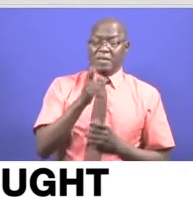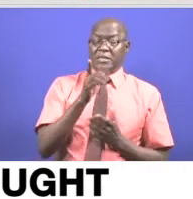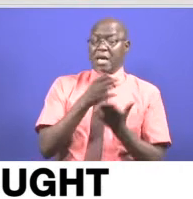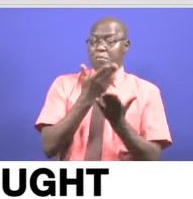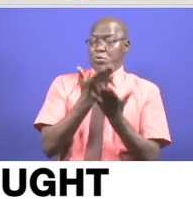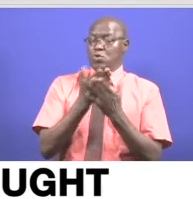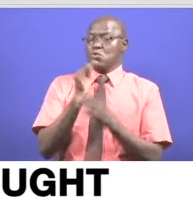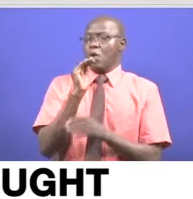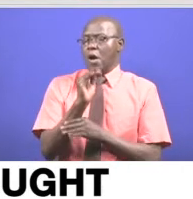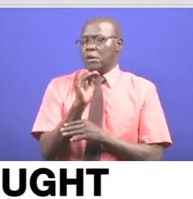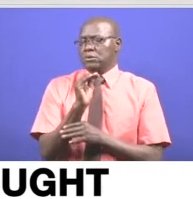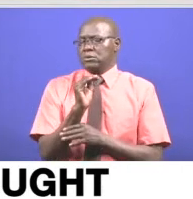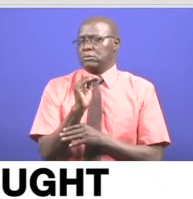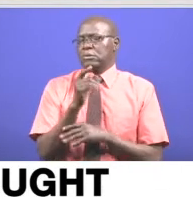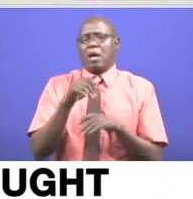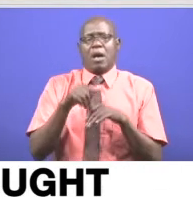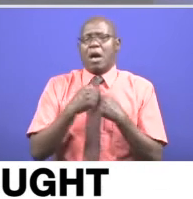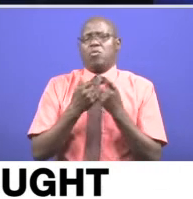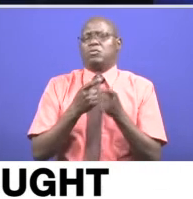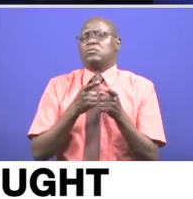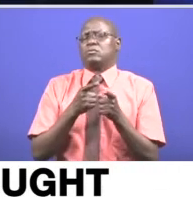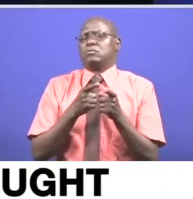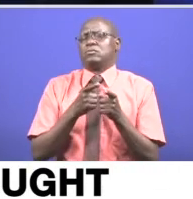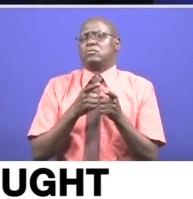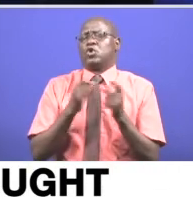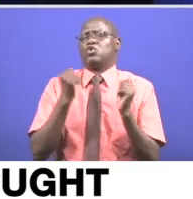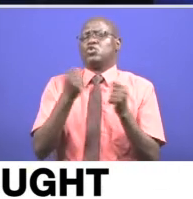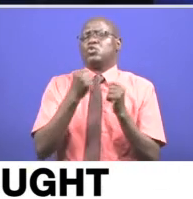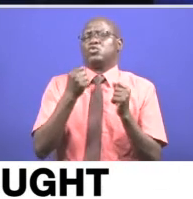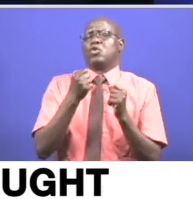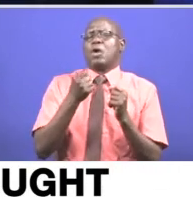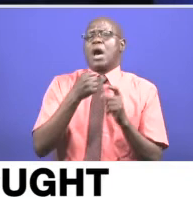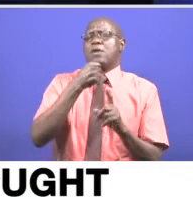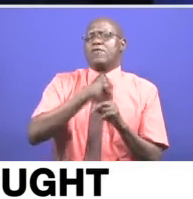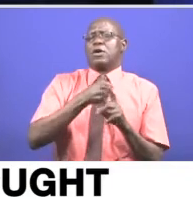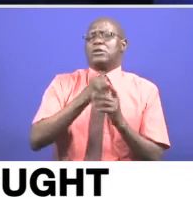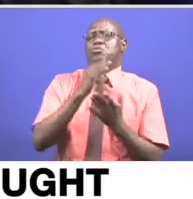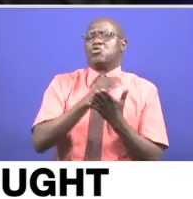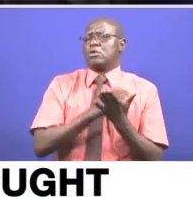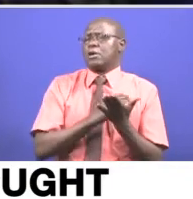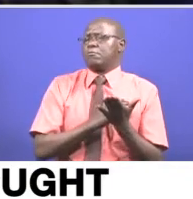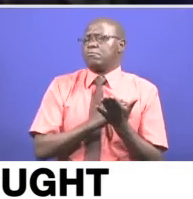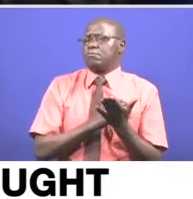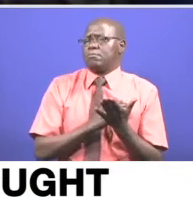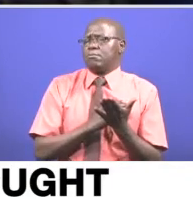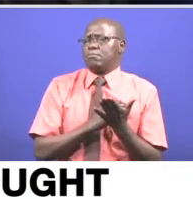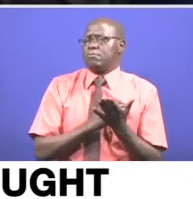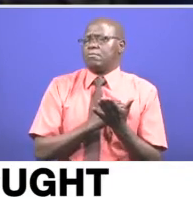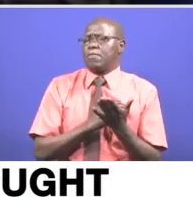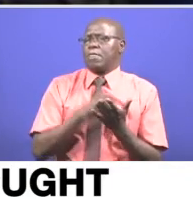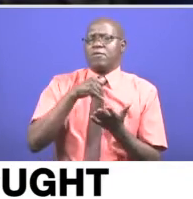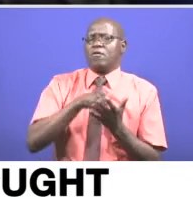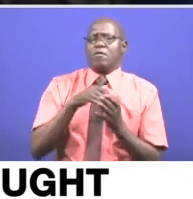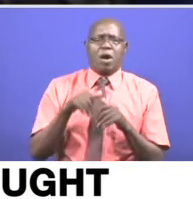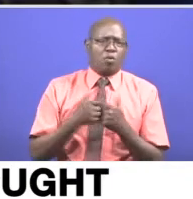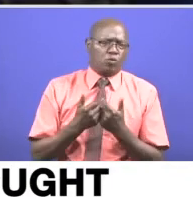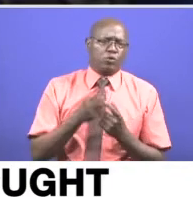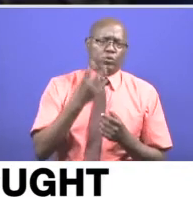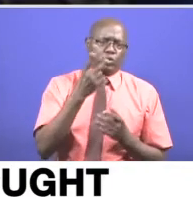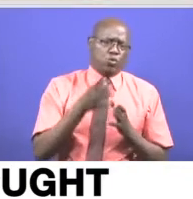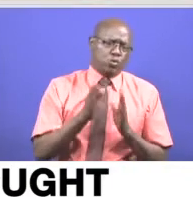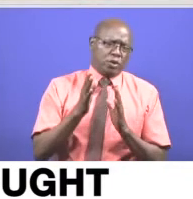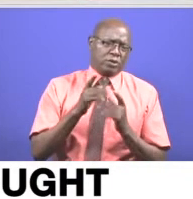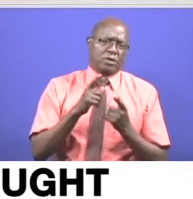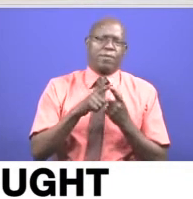is it going to be channeled to the social advocacy program? The appeal is two-way. Mm-hmm. One, we are doing a food